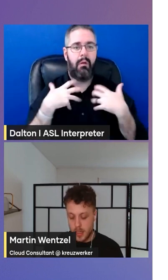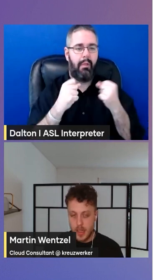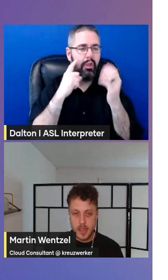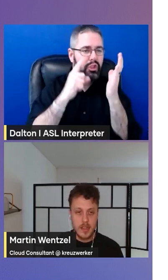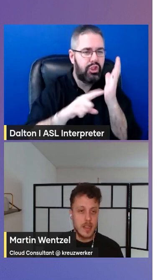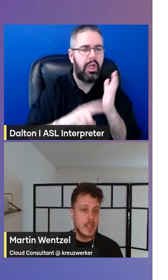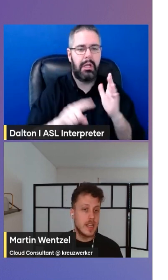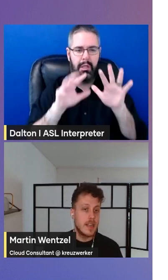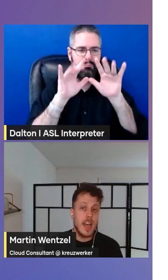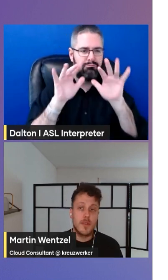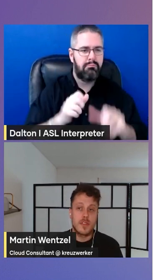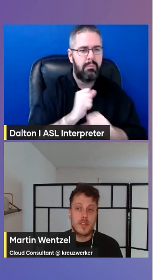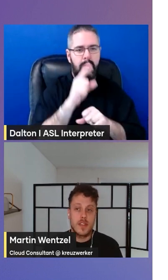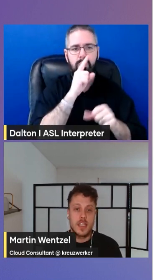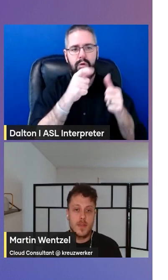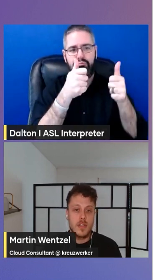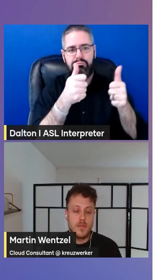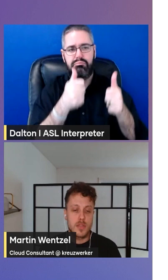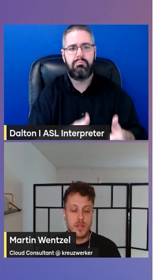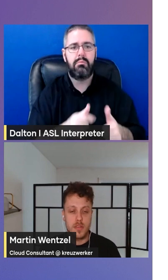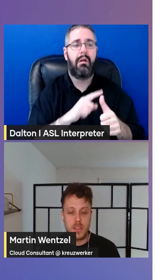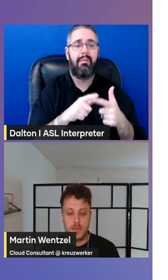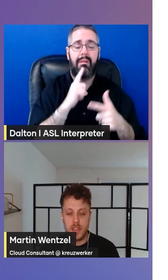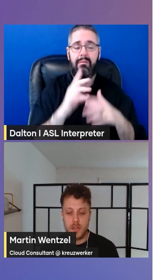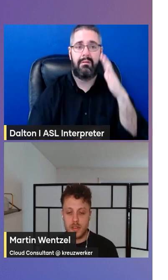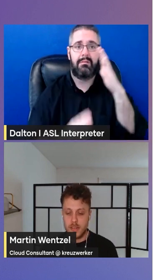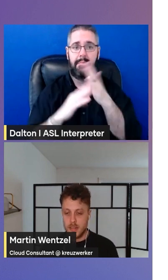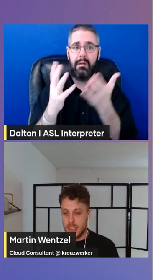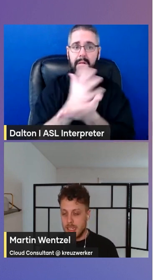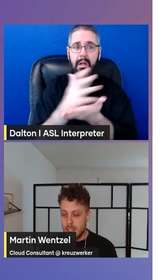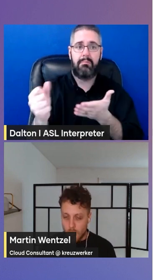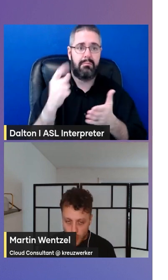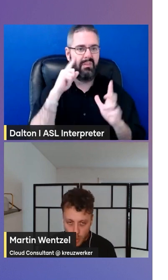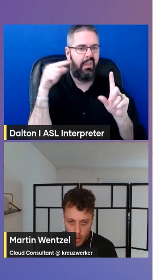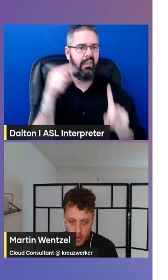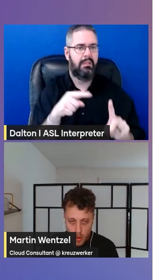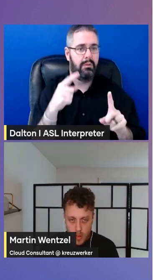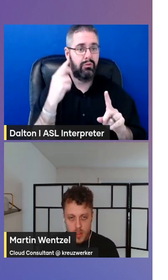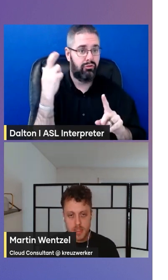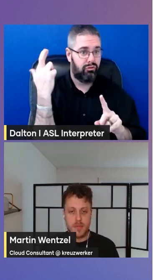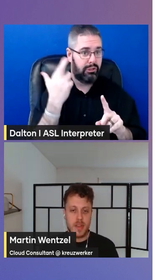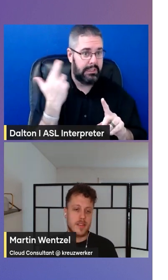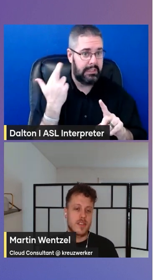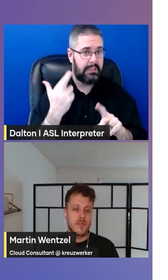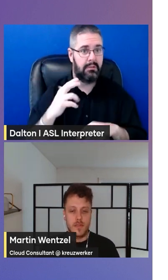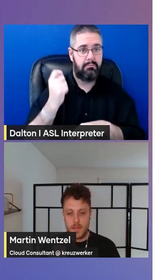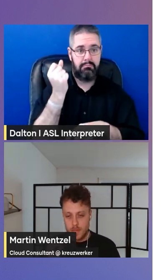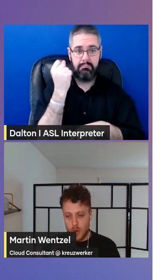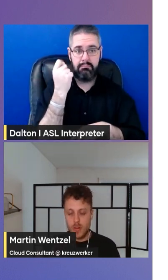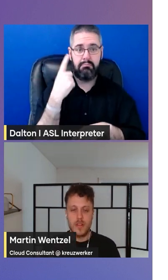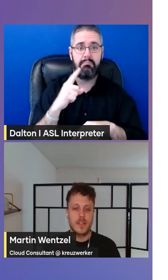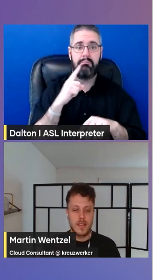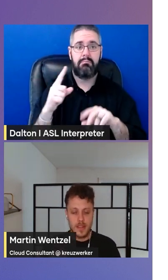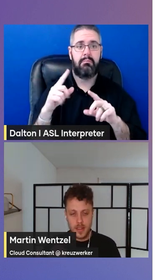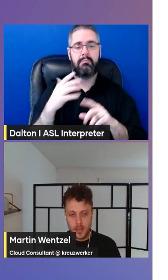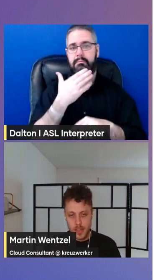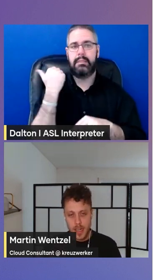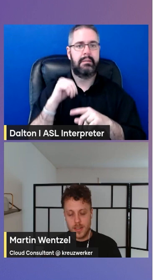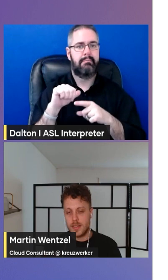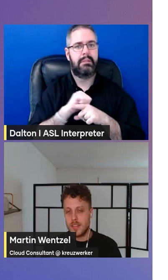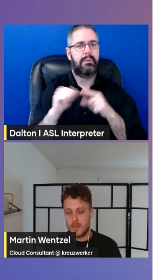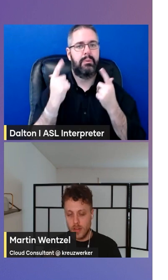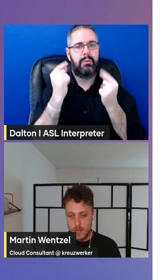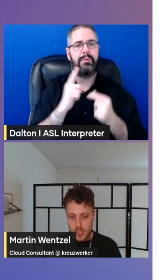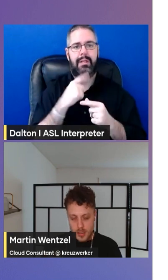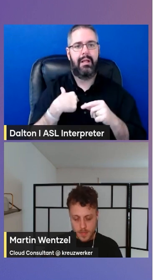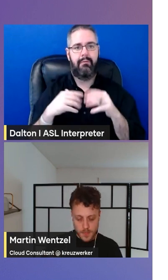on. And timeouts, especially for image ports, because although the best practice is to have small